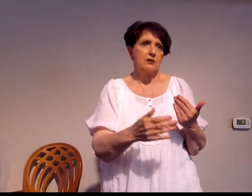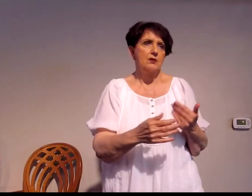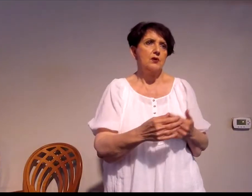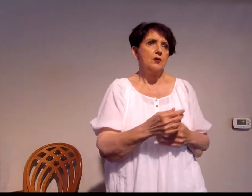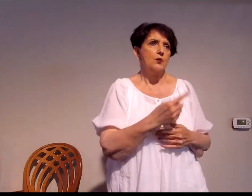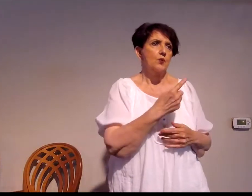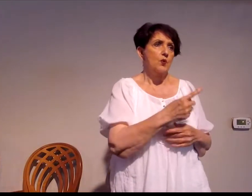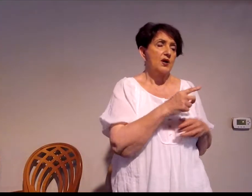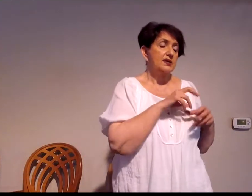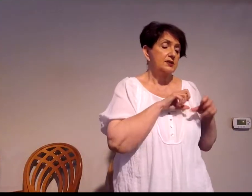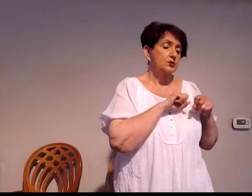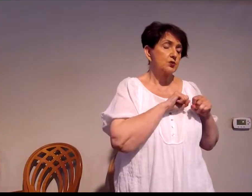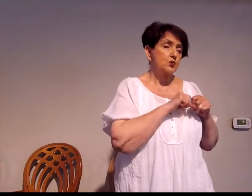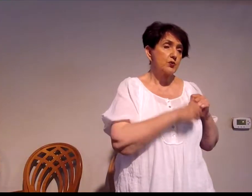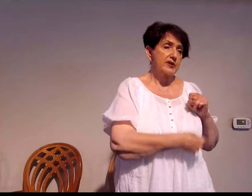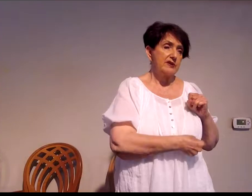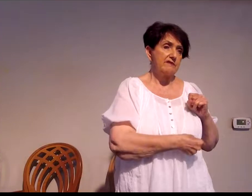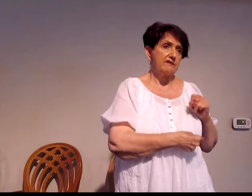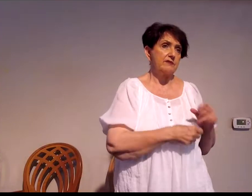is grieve.